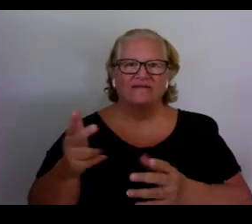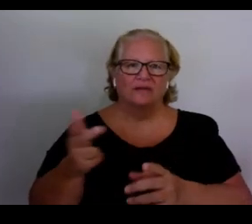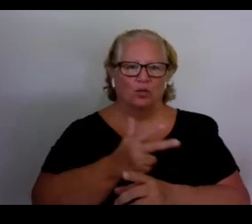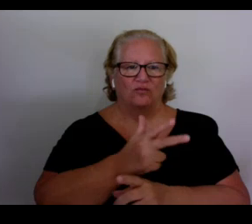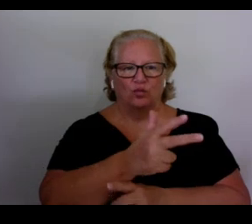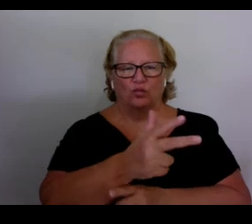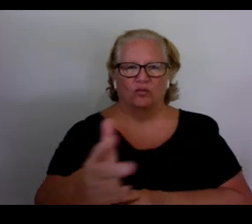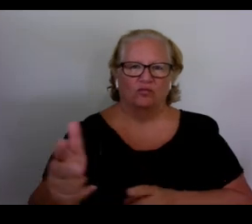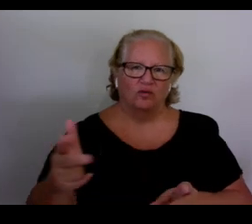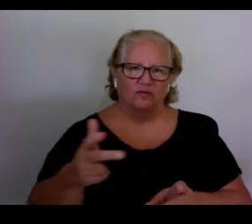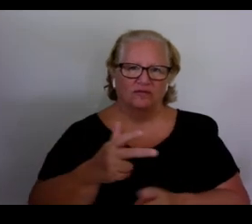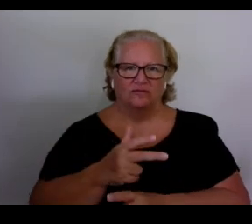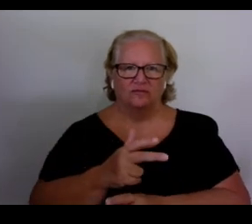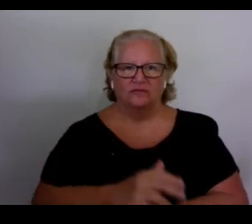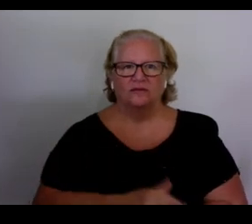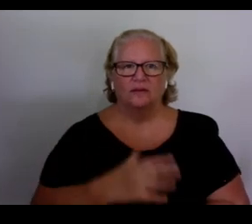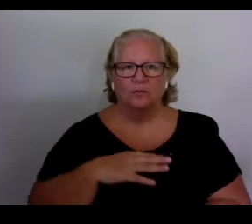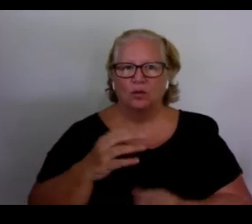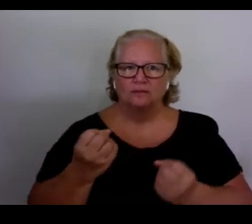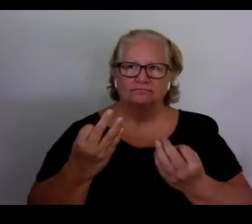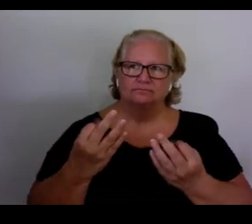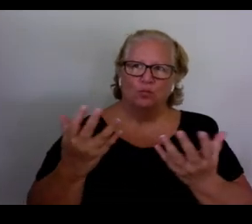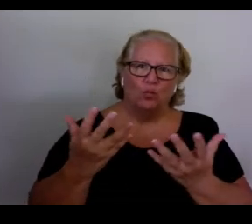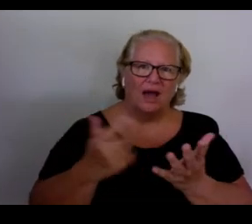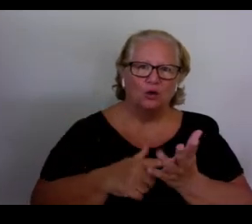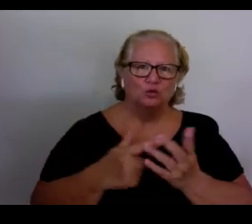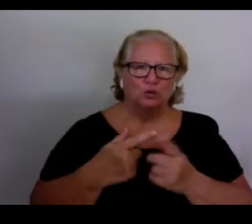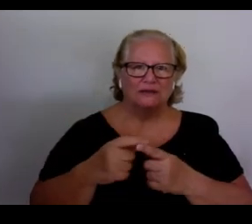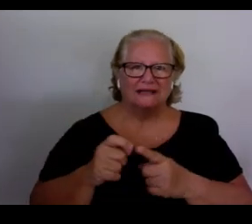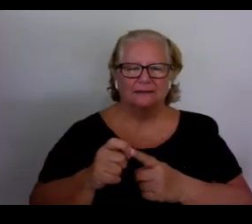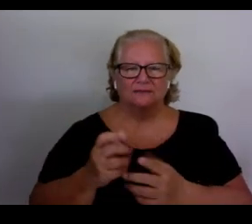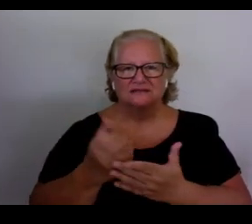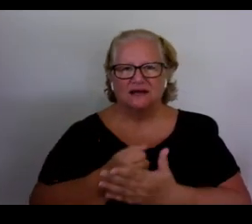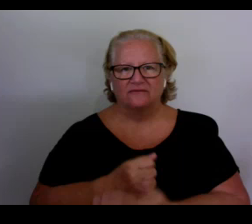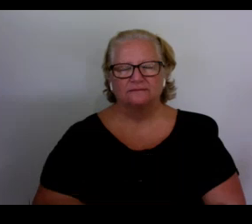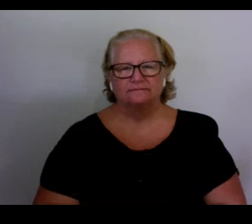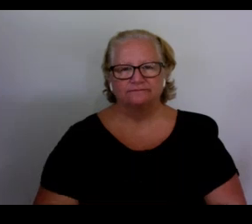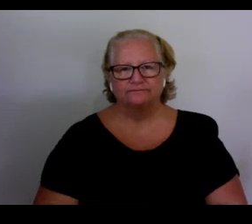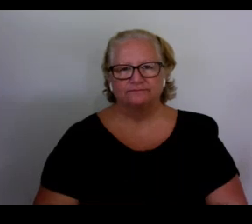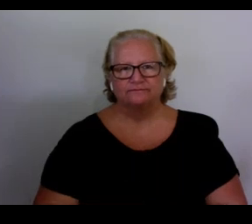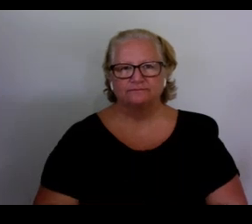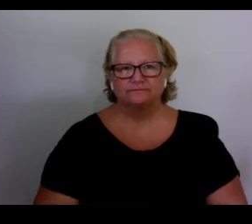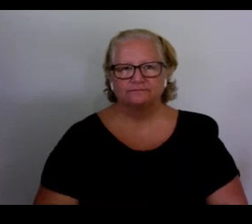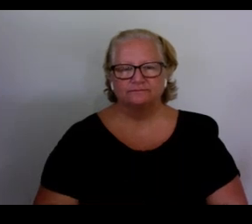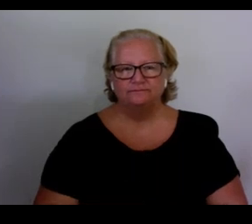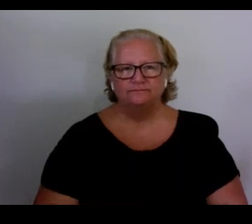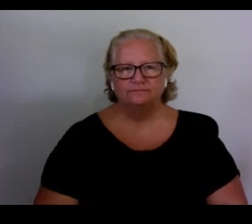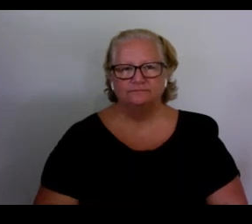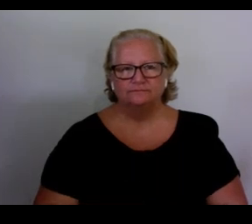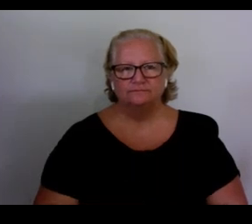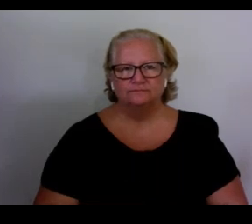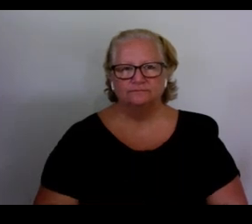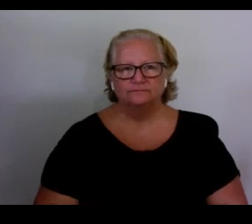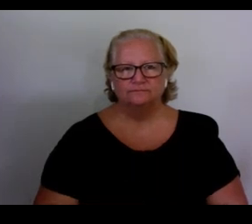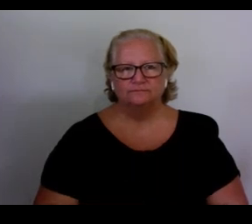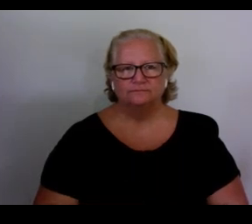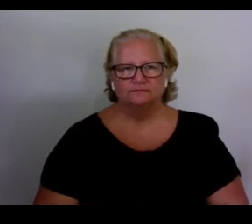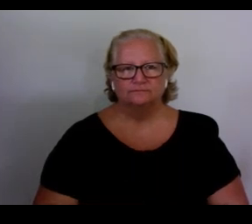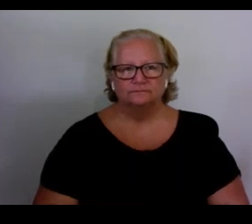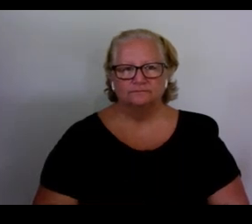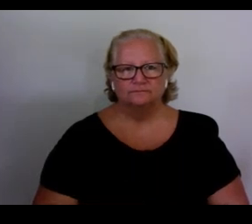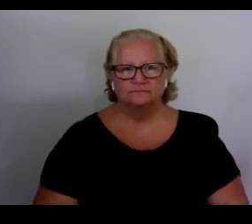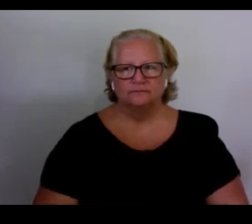round. There's no set. Because there's no set place for you to keep it or no safe place for you to keep it. So all of that, I think,